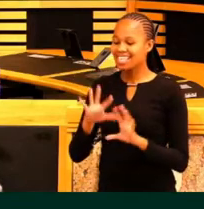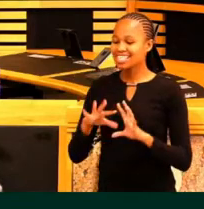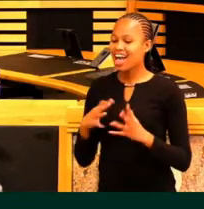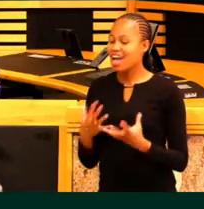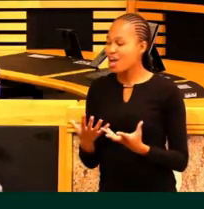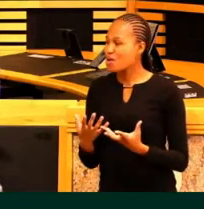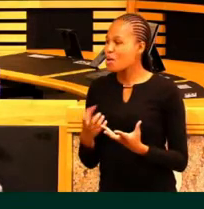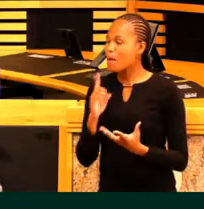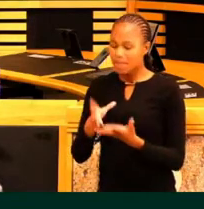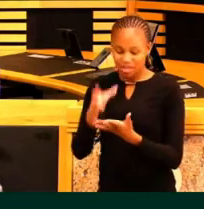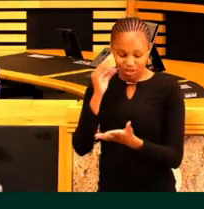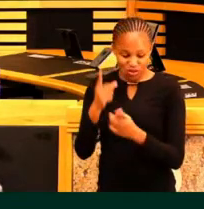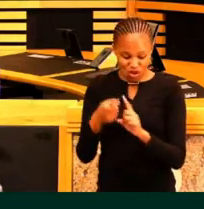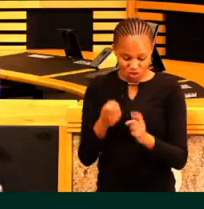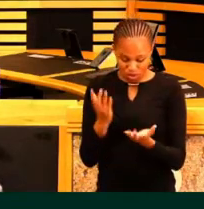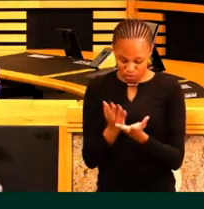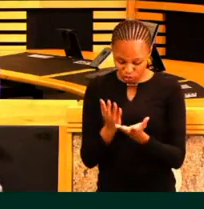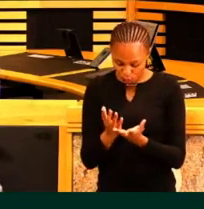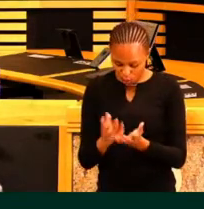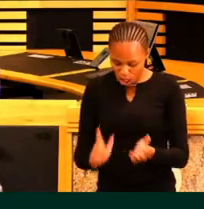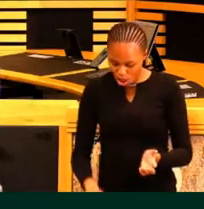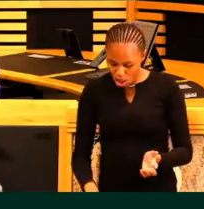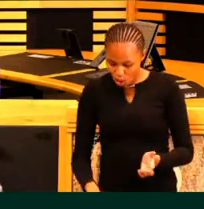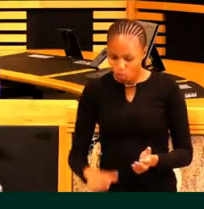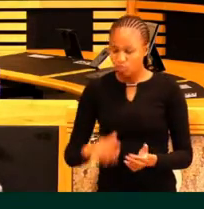from primary school